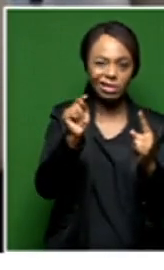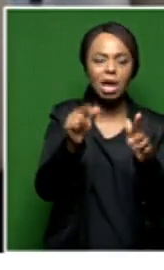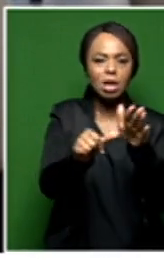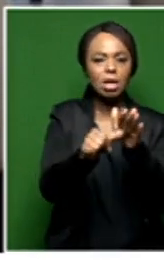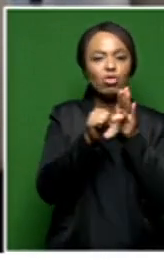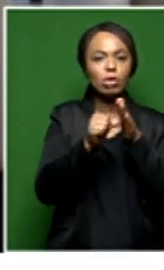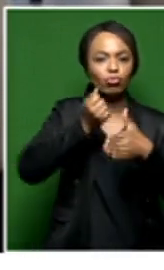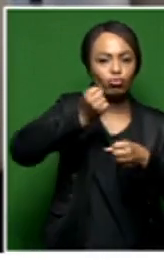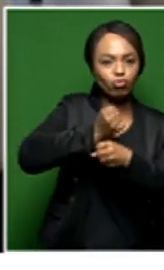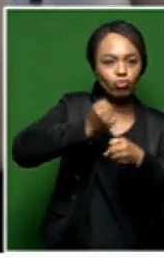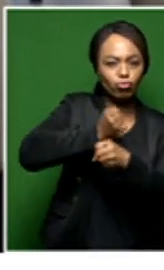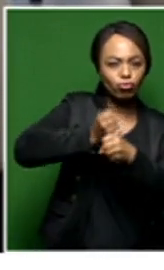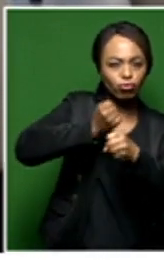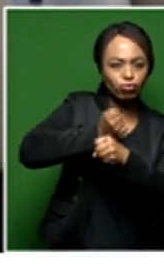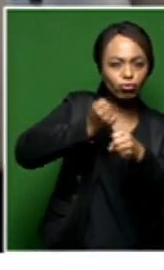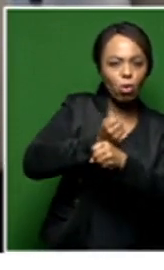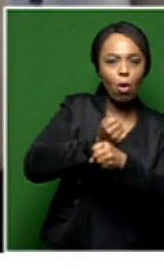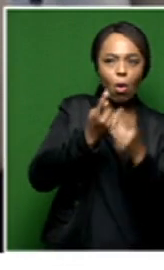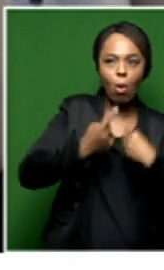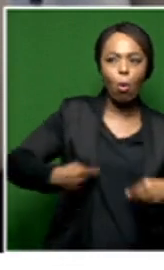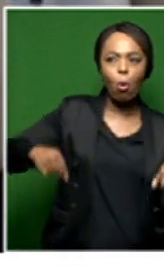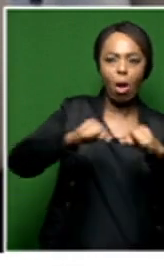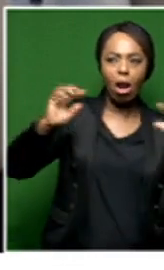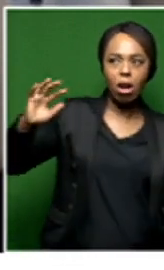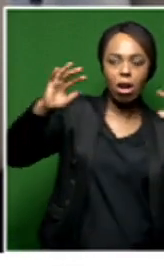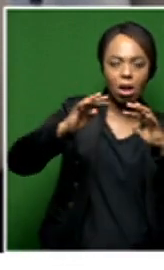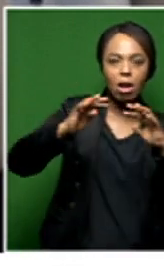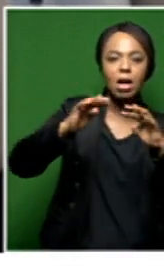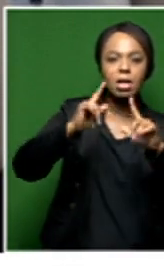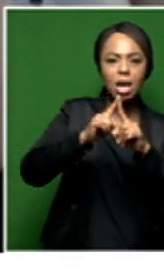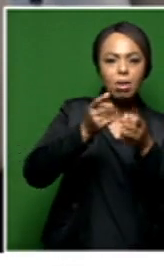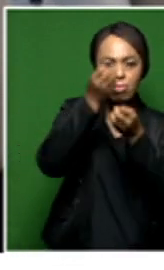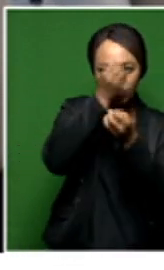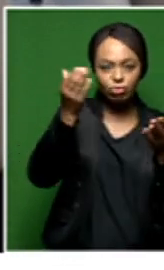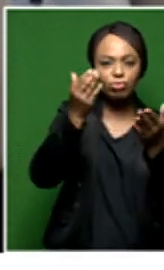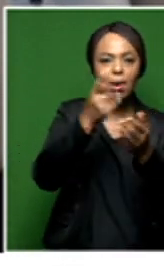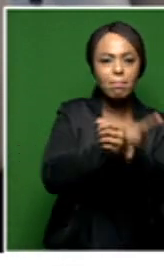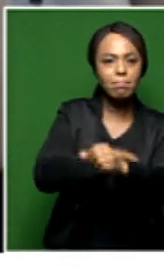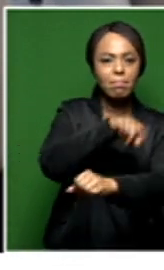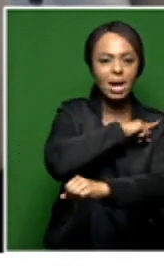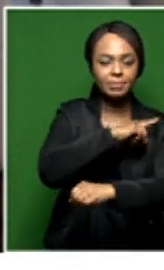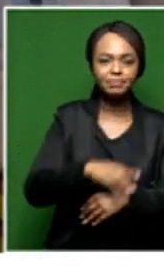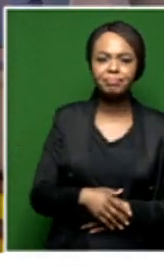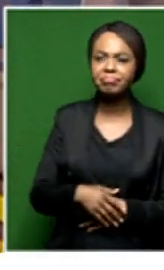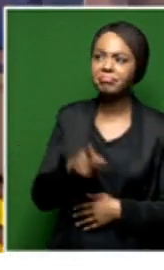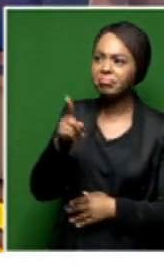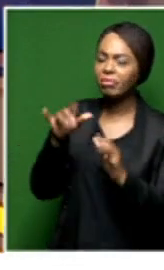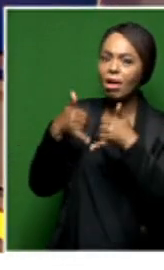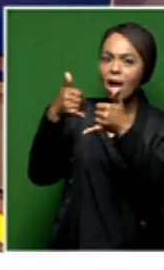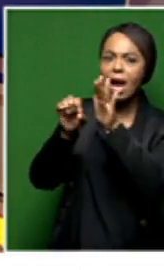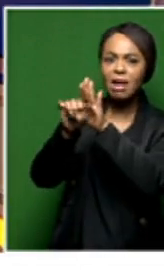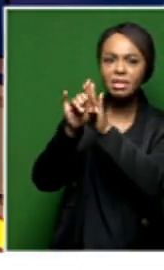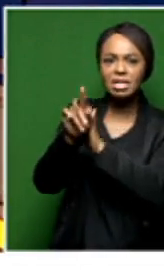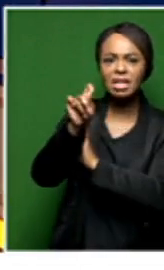an important job and it's good to be able to bring everyone back together so we can deliver on our mandate. And after years of rewarding the advertising, the television